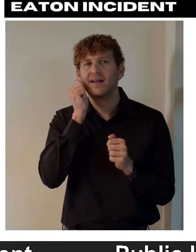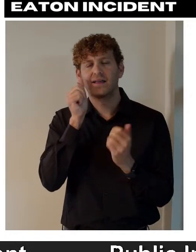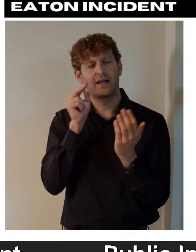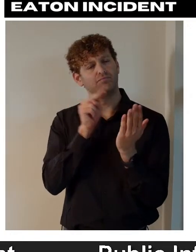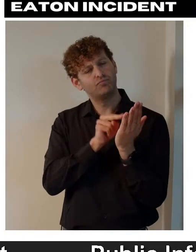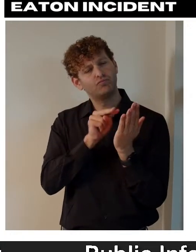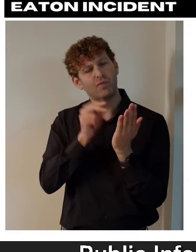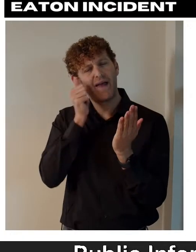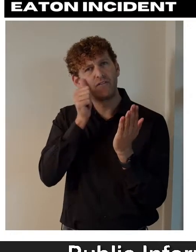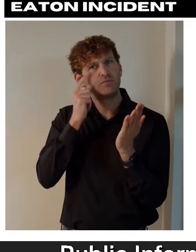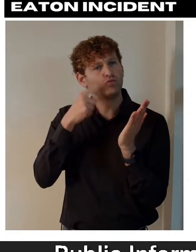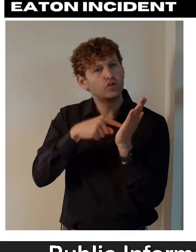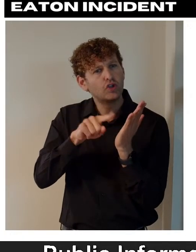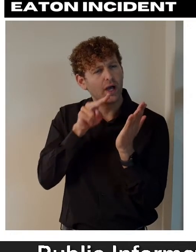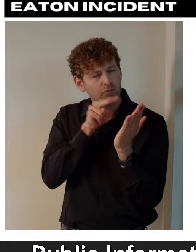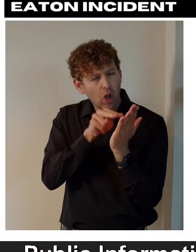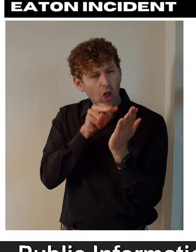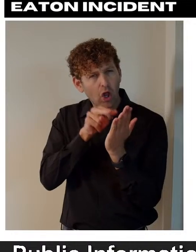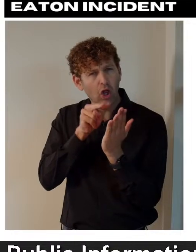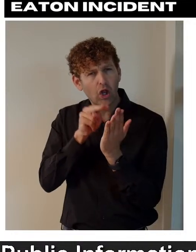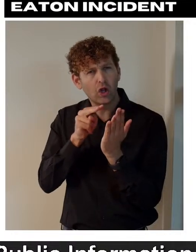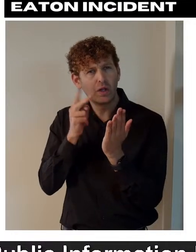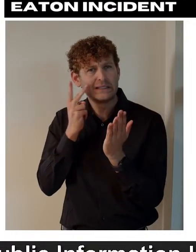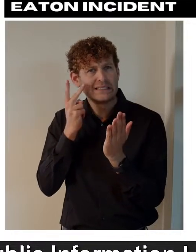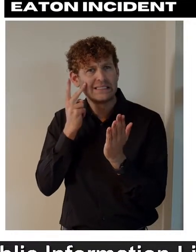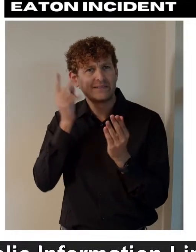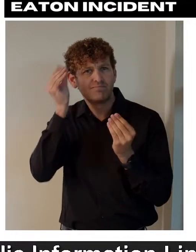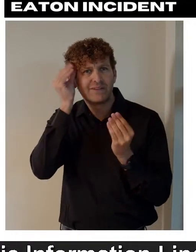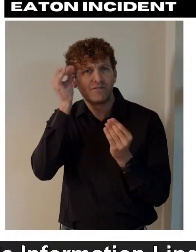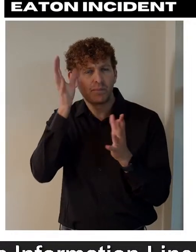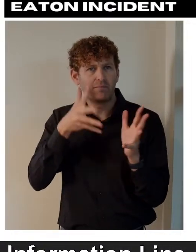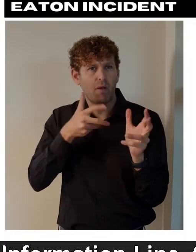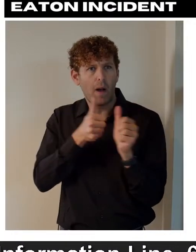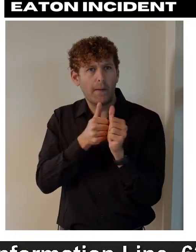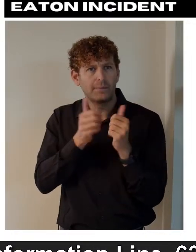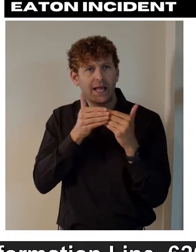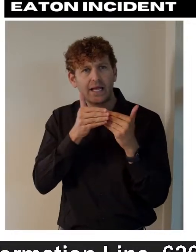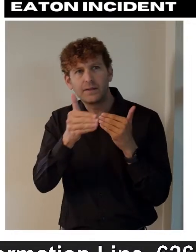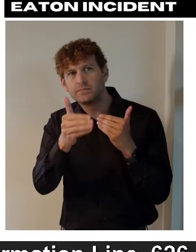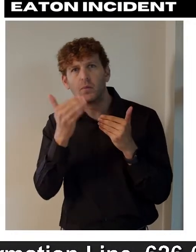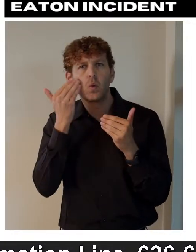map before you incur the air quality in this area. Thank you.